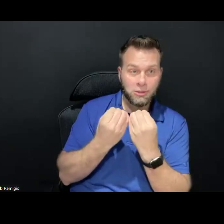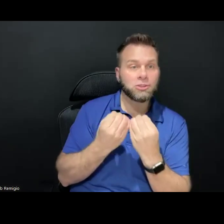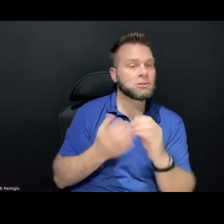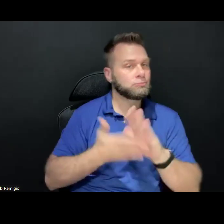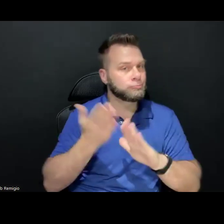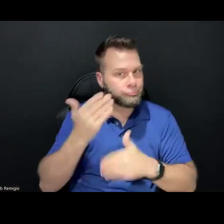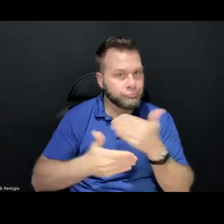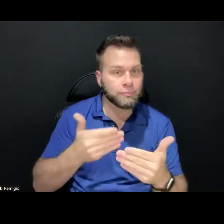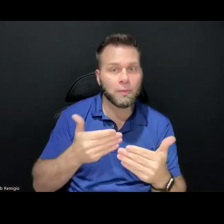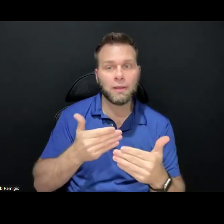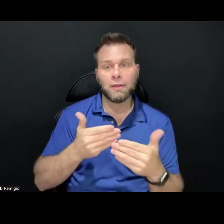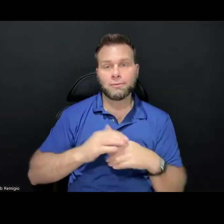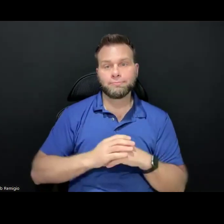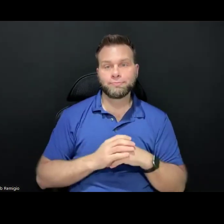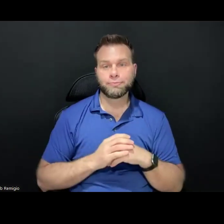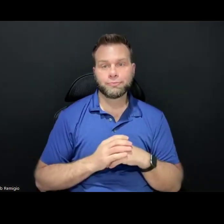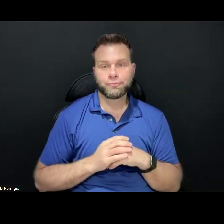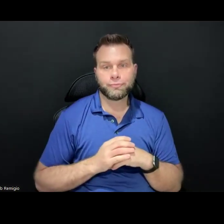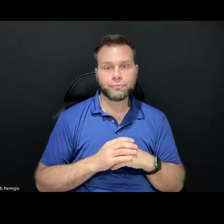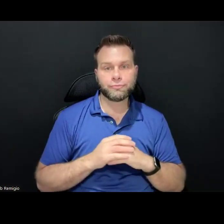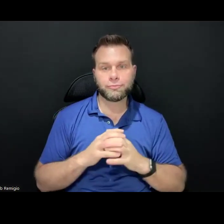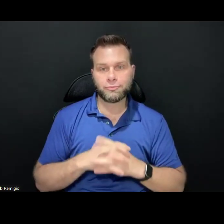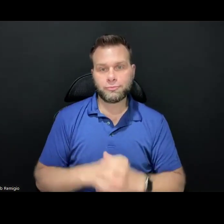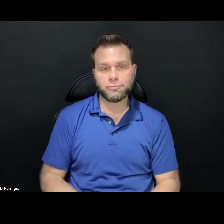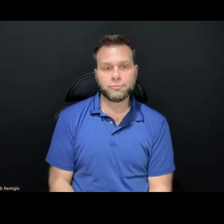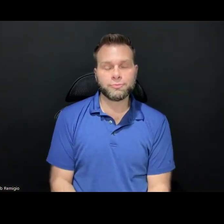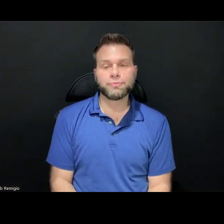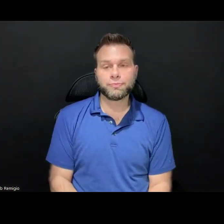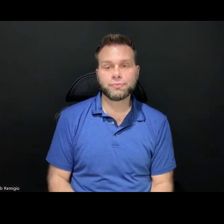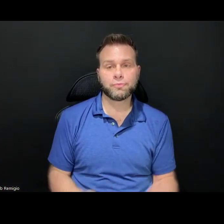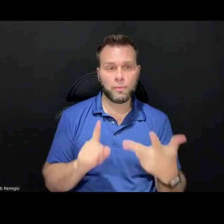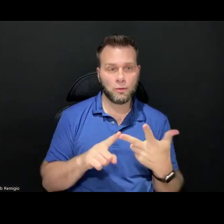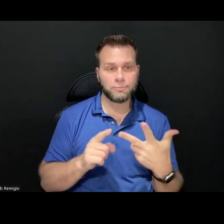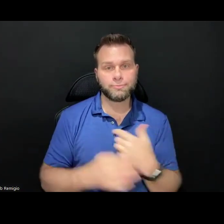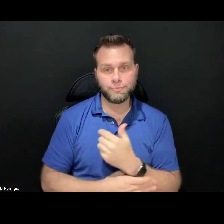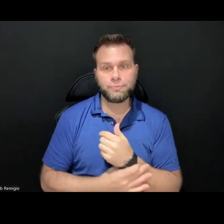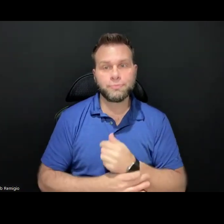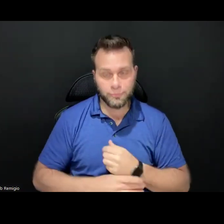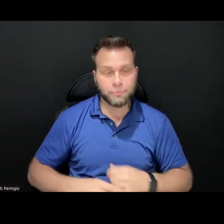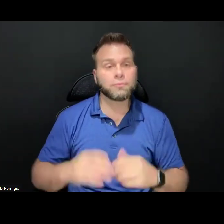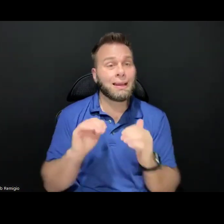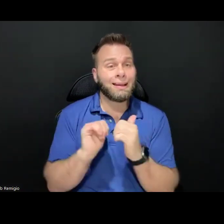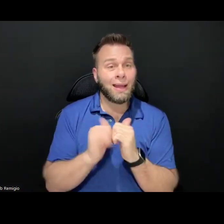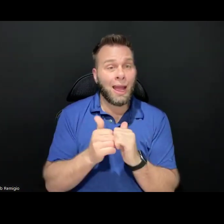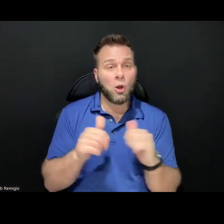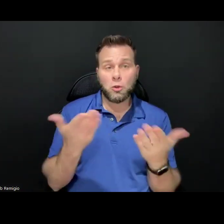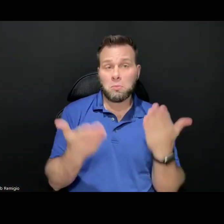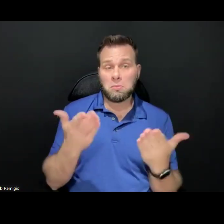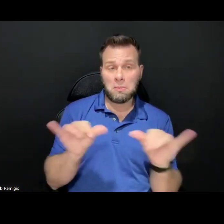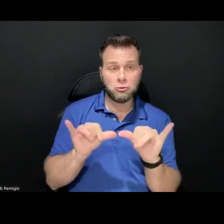and the capacity that you've developed over time. And then the third area is a sense of how you might measure your